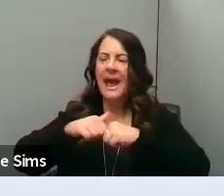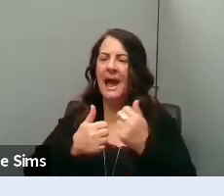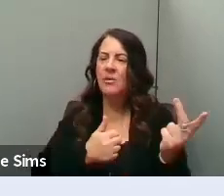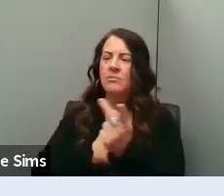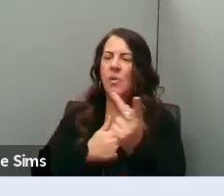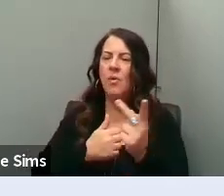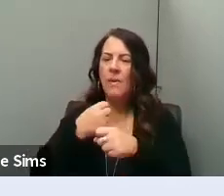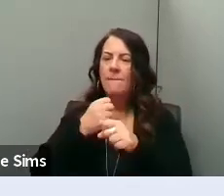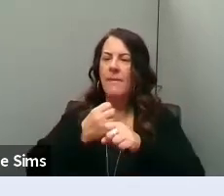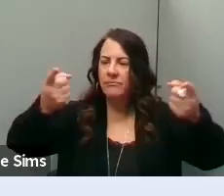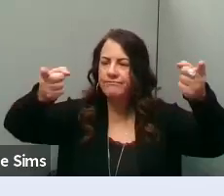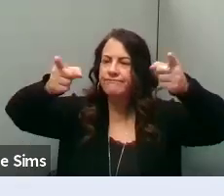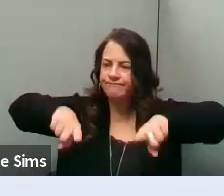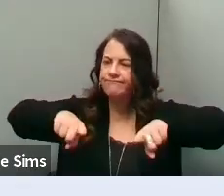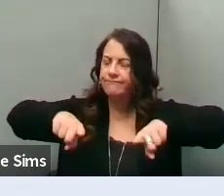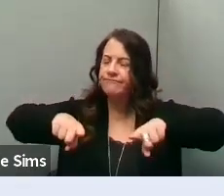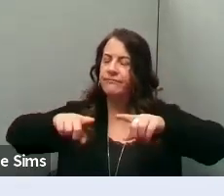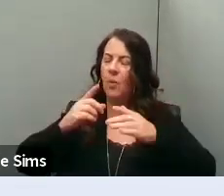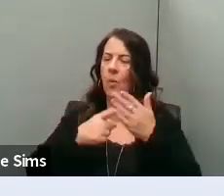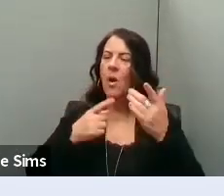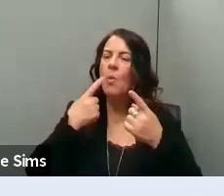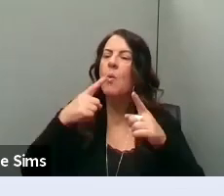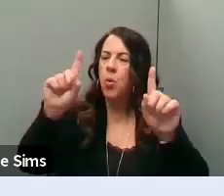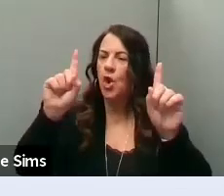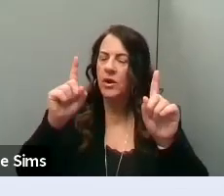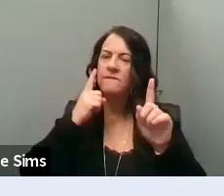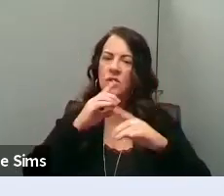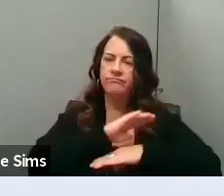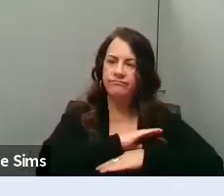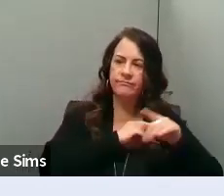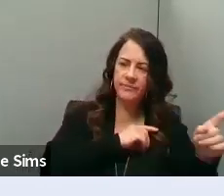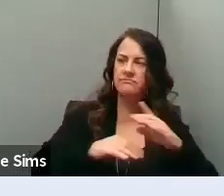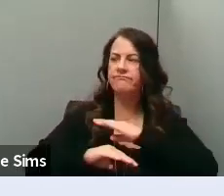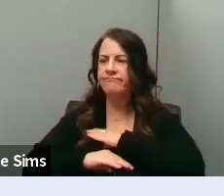of an amicable resolution for everyone.